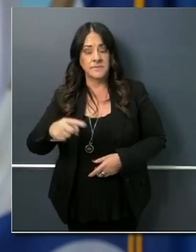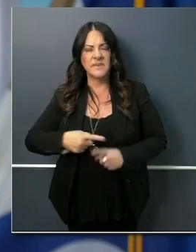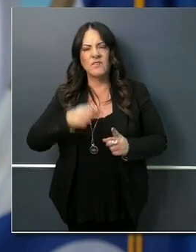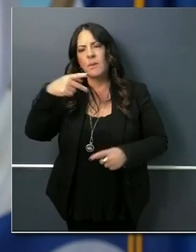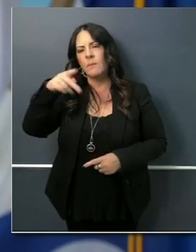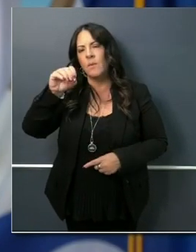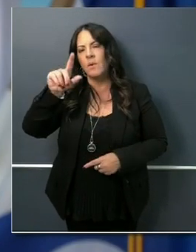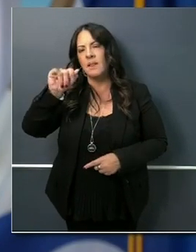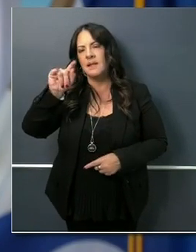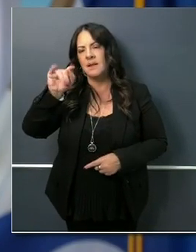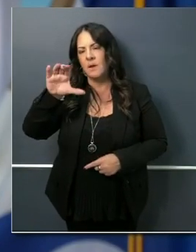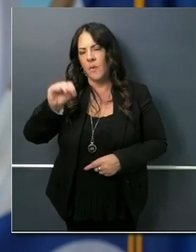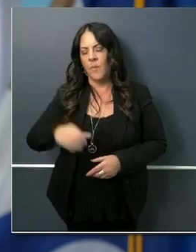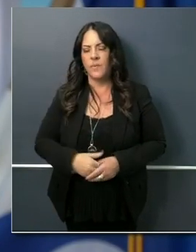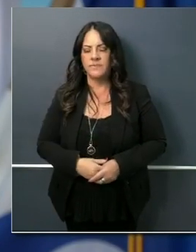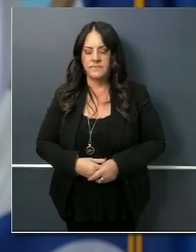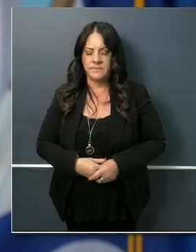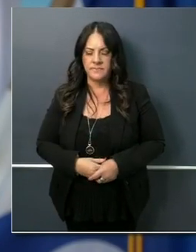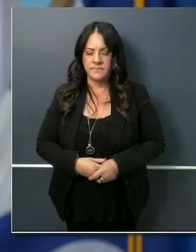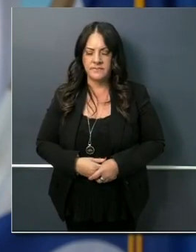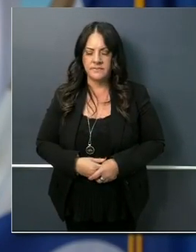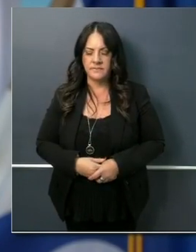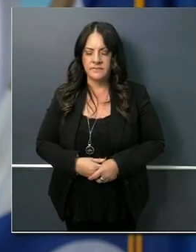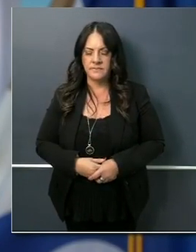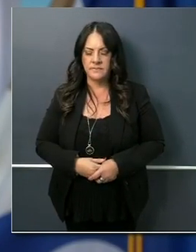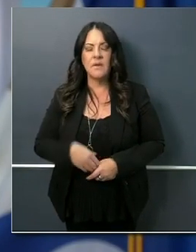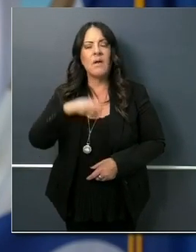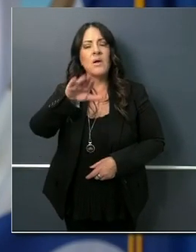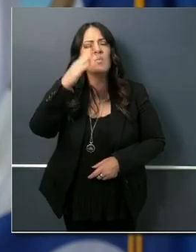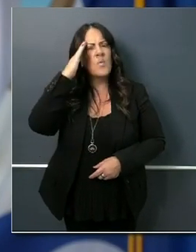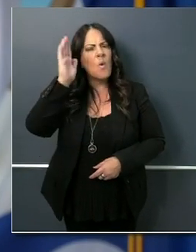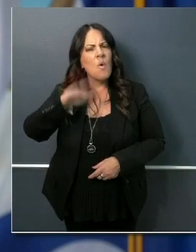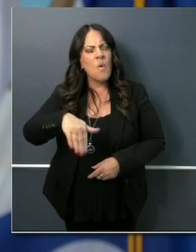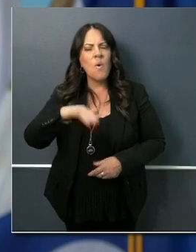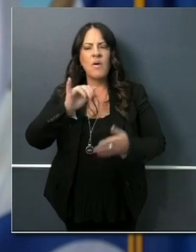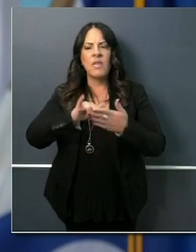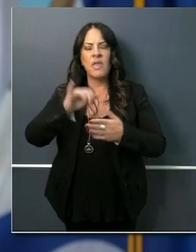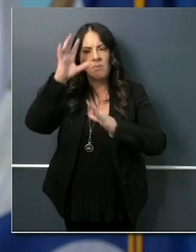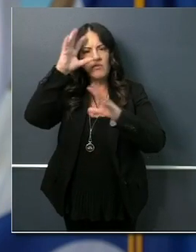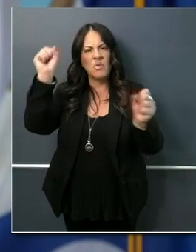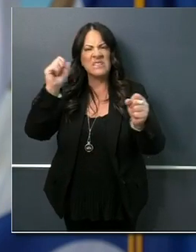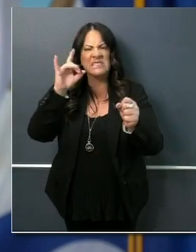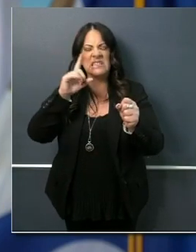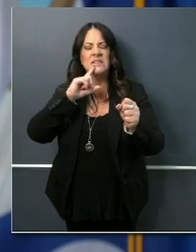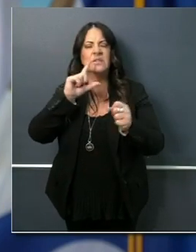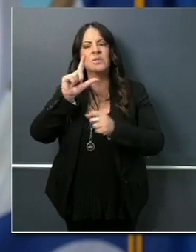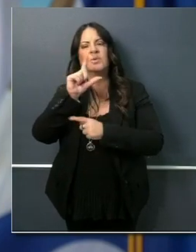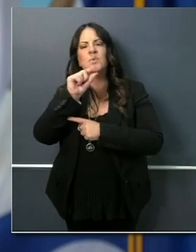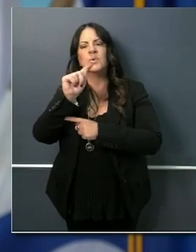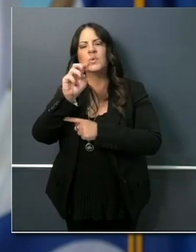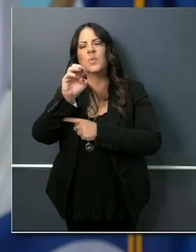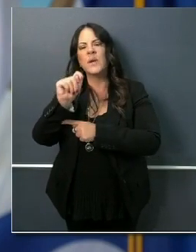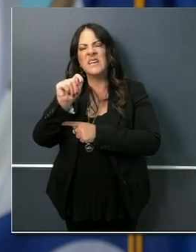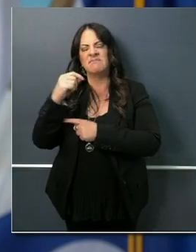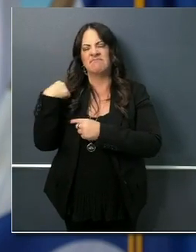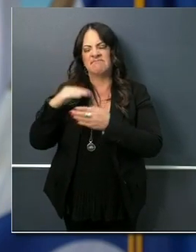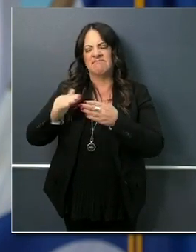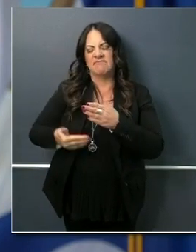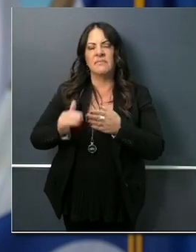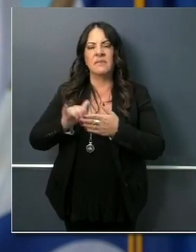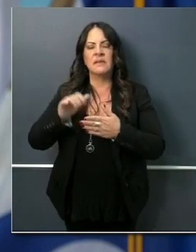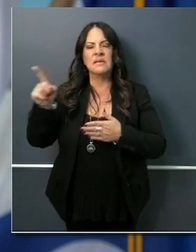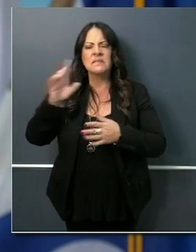Hi, Governor. As you know, the president tweeted over the weekend, let it be fully understood that the decision to open the states is